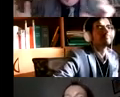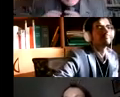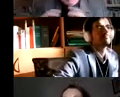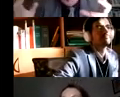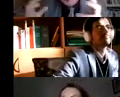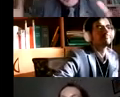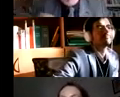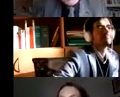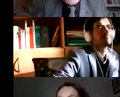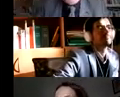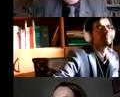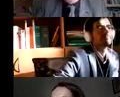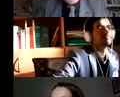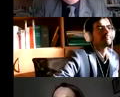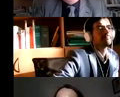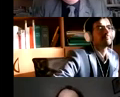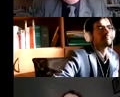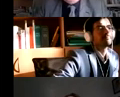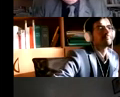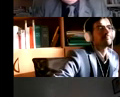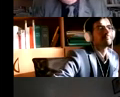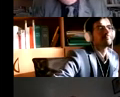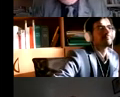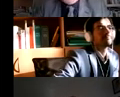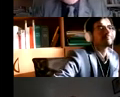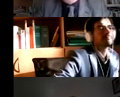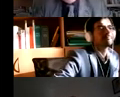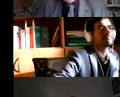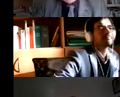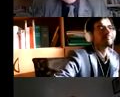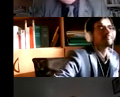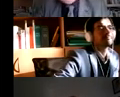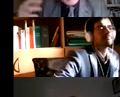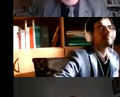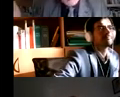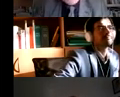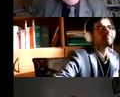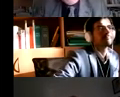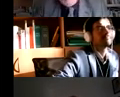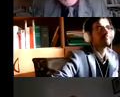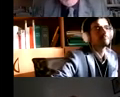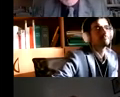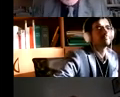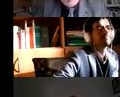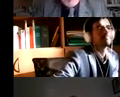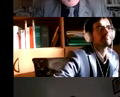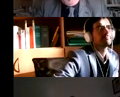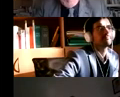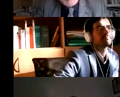the system, in the general system of the national contact points, raise success due to several reasons. The most